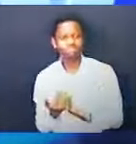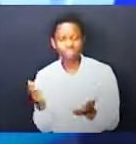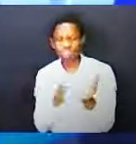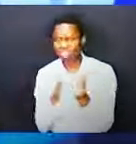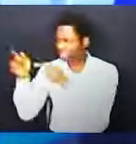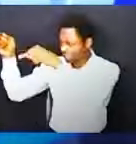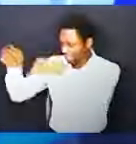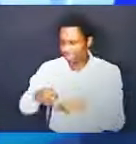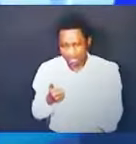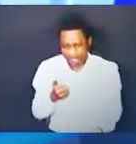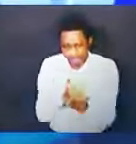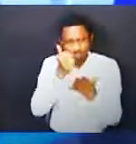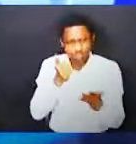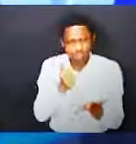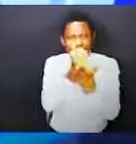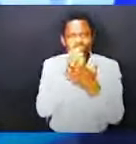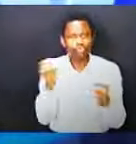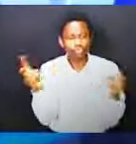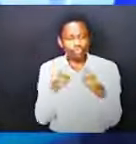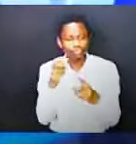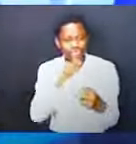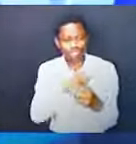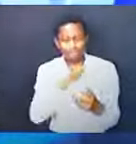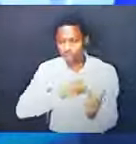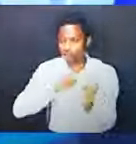us live before God.